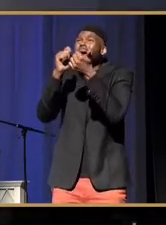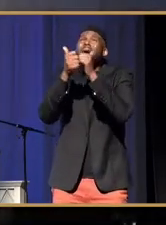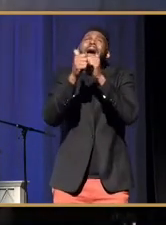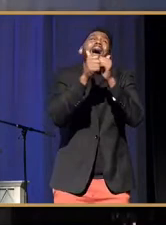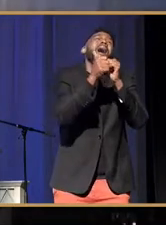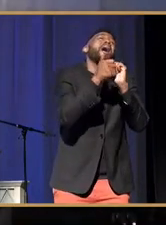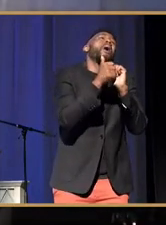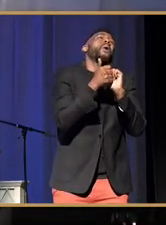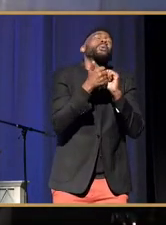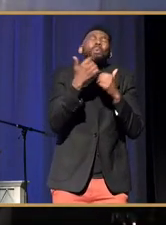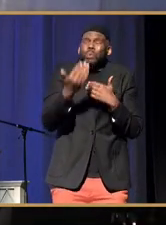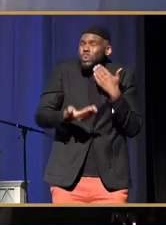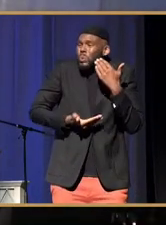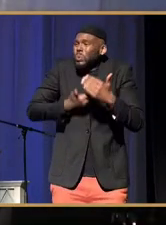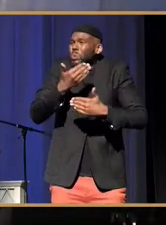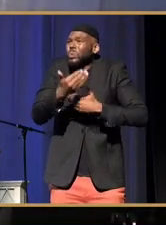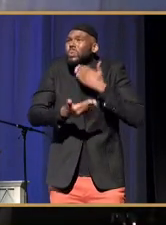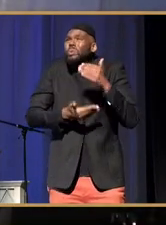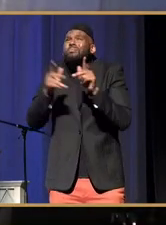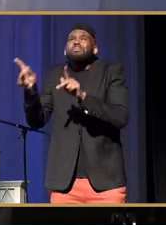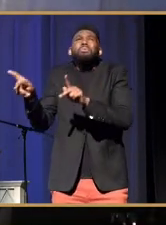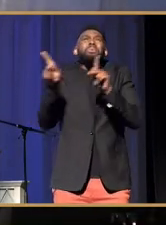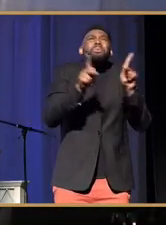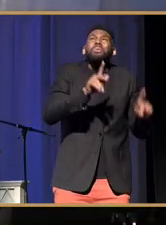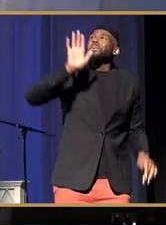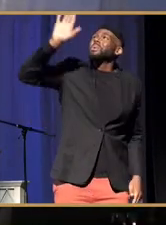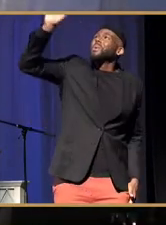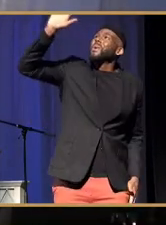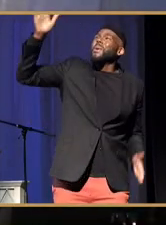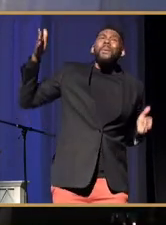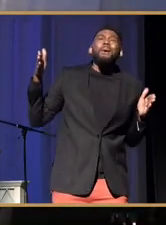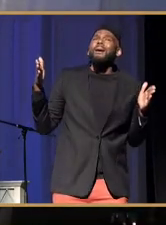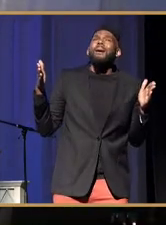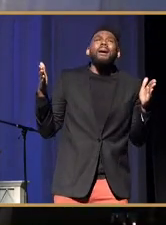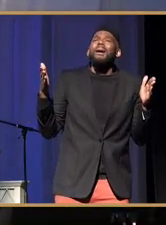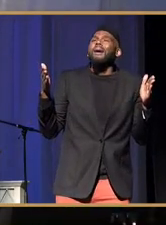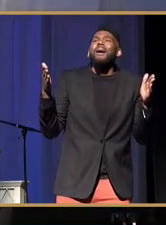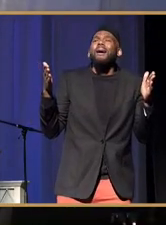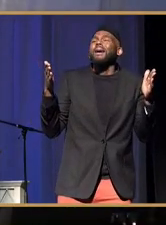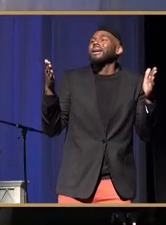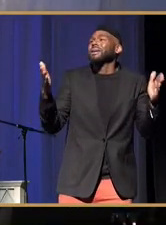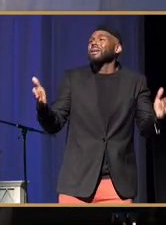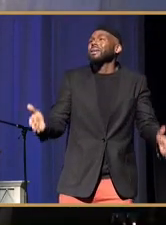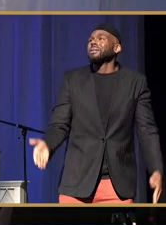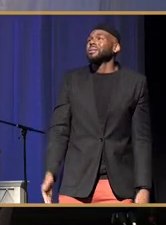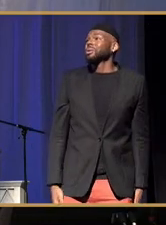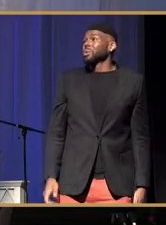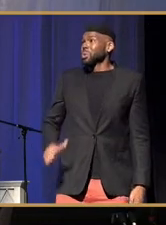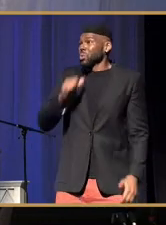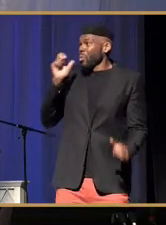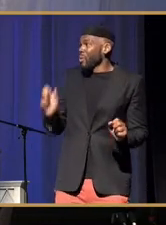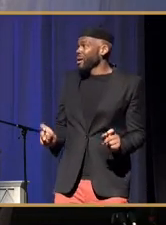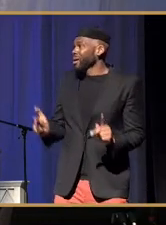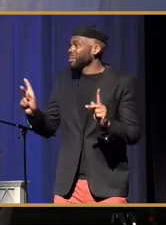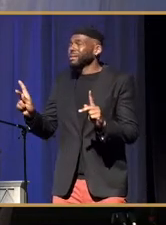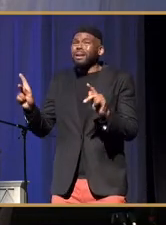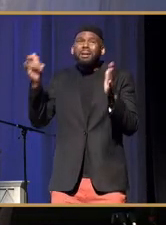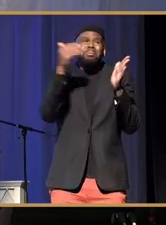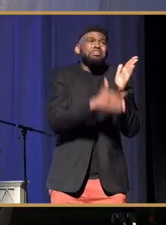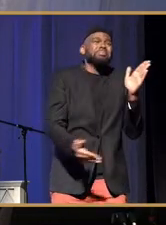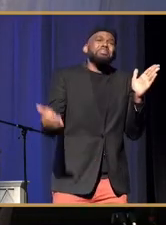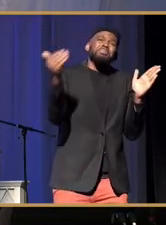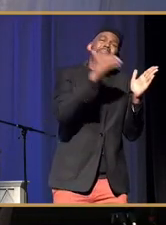show me how to do things your way. Don't let me make